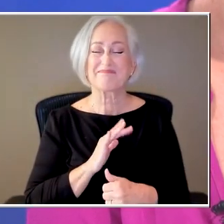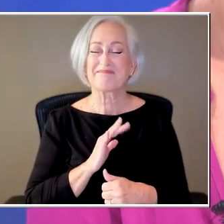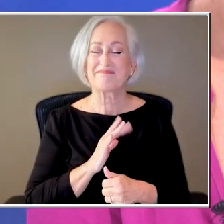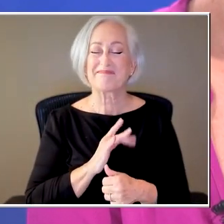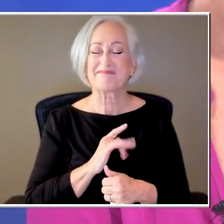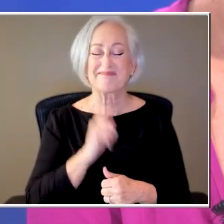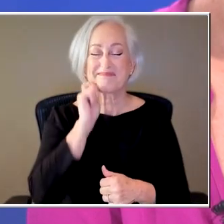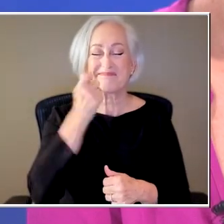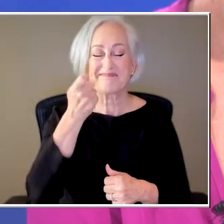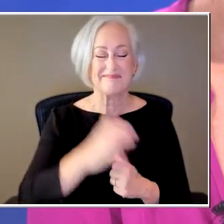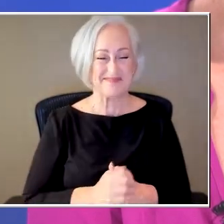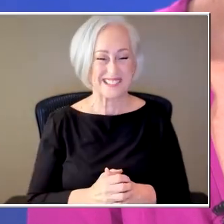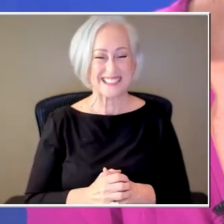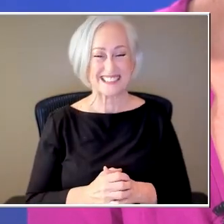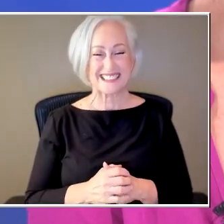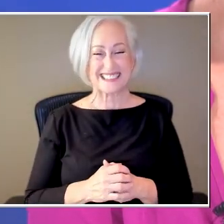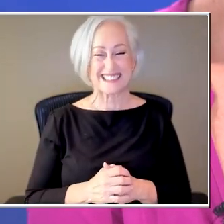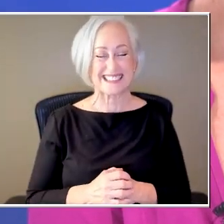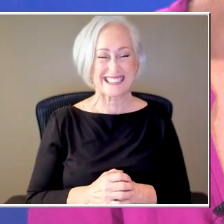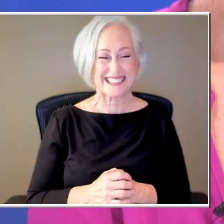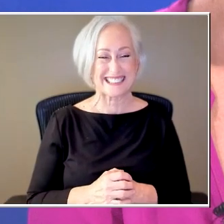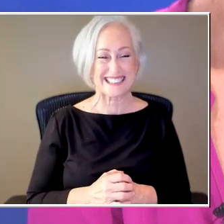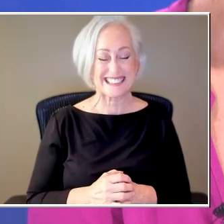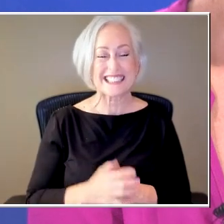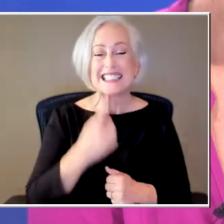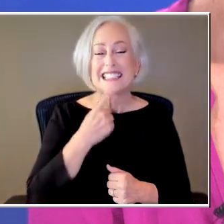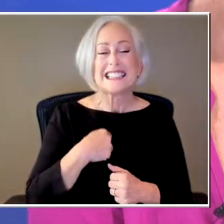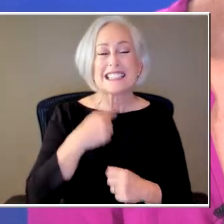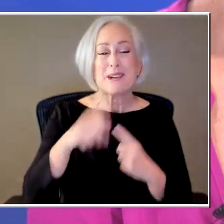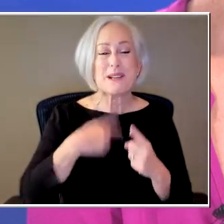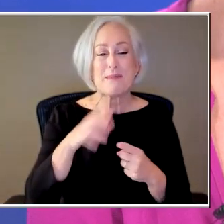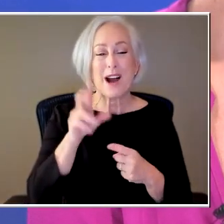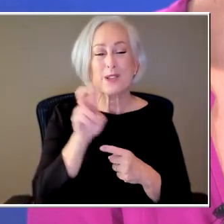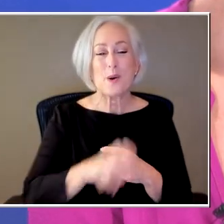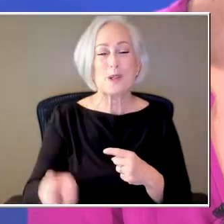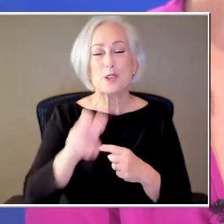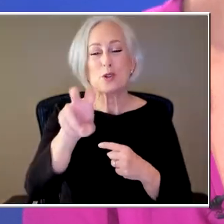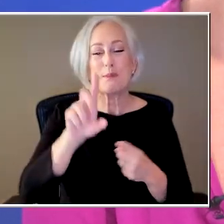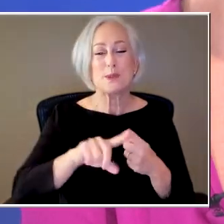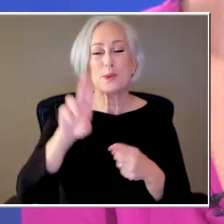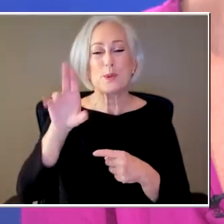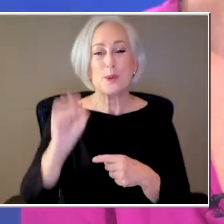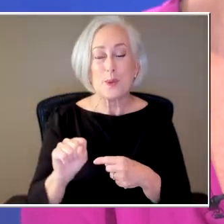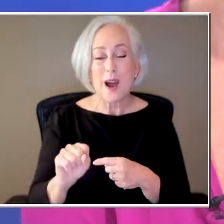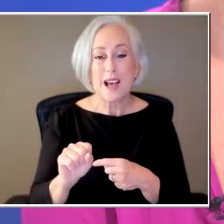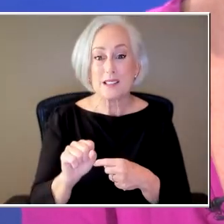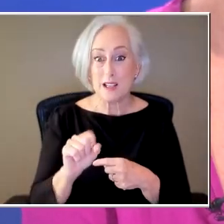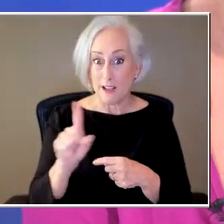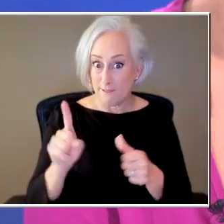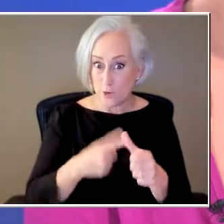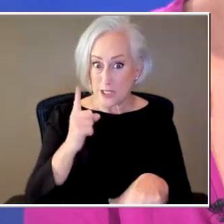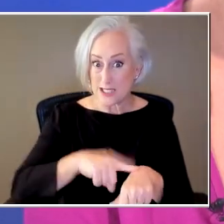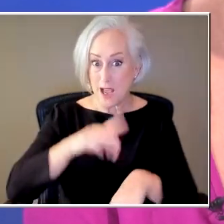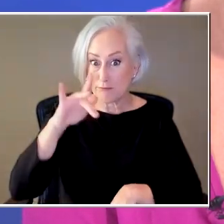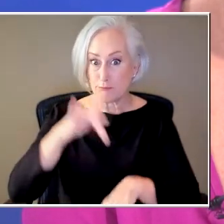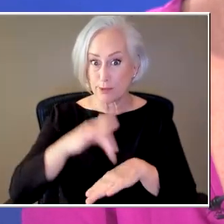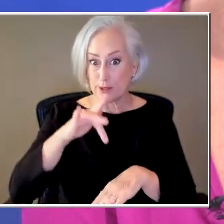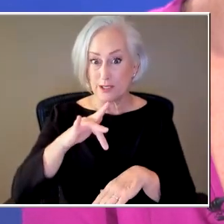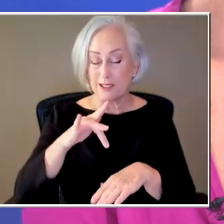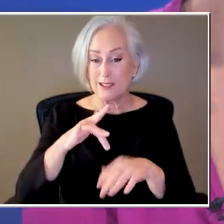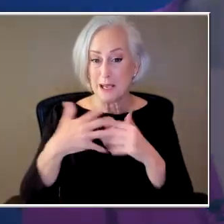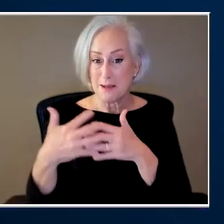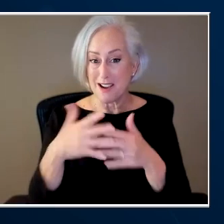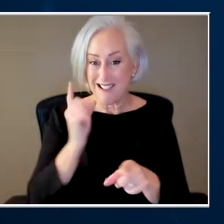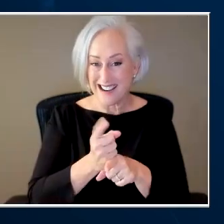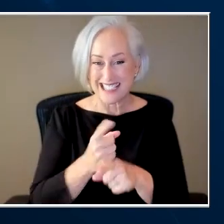great. So tell us about your trip to the United States. It was your first trip, right? Yeah.